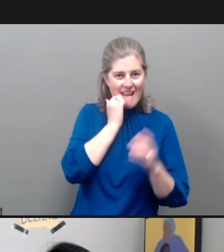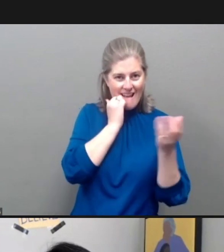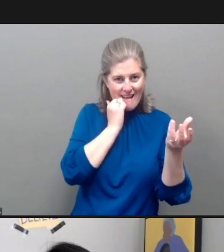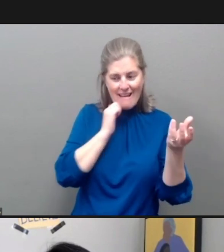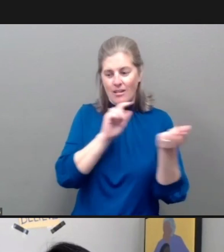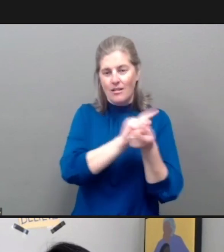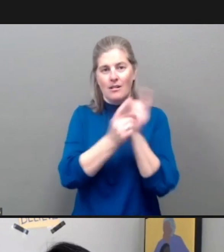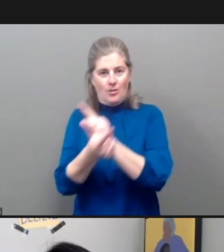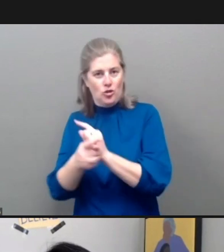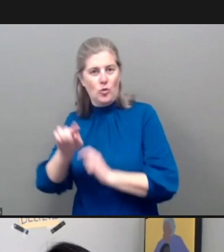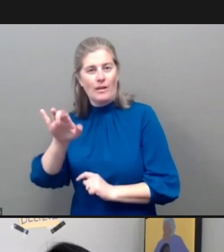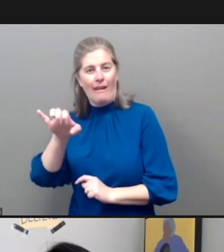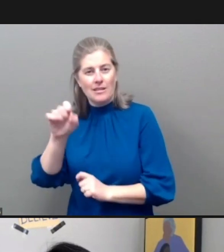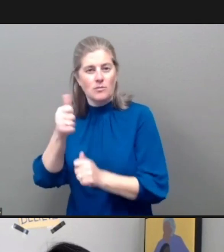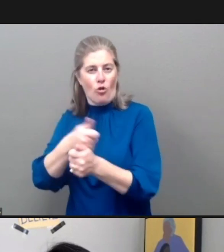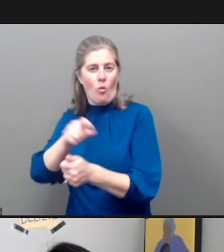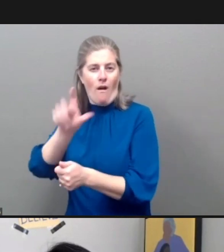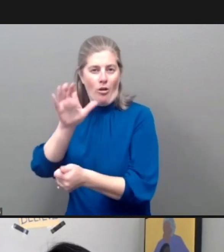per 100,000.